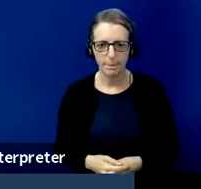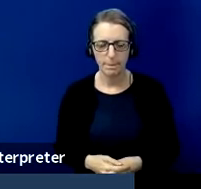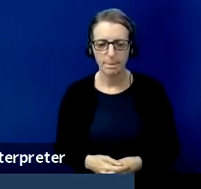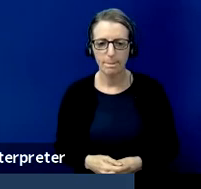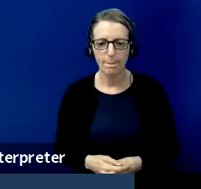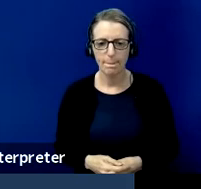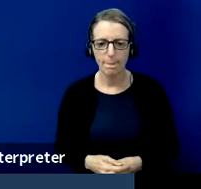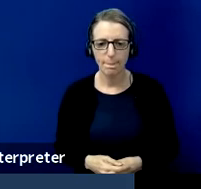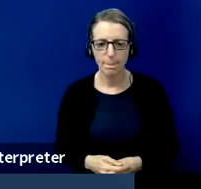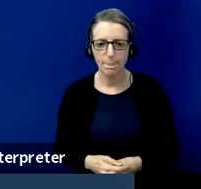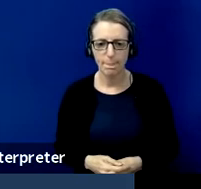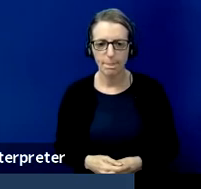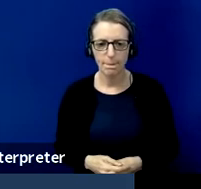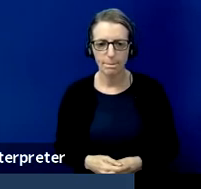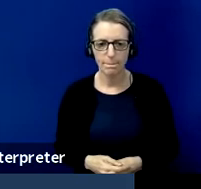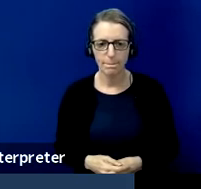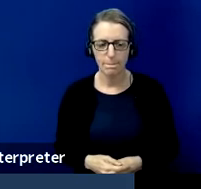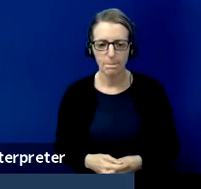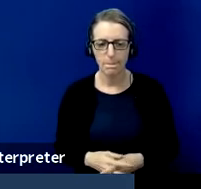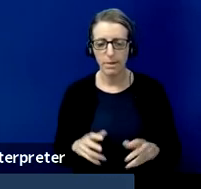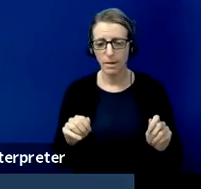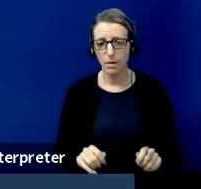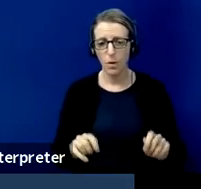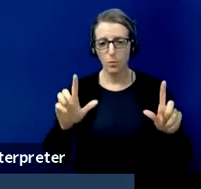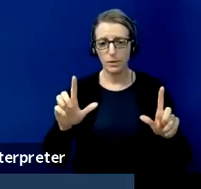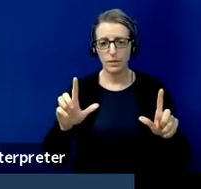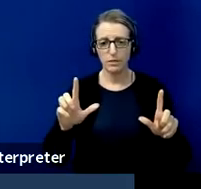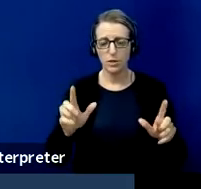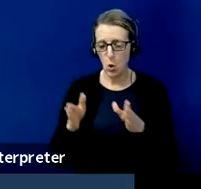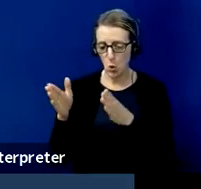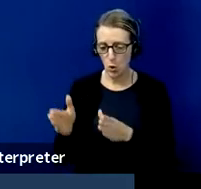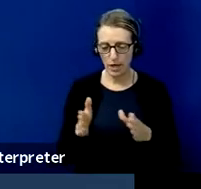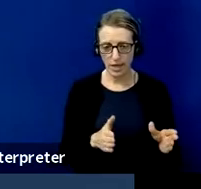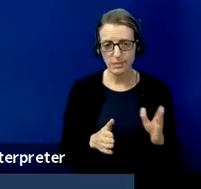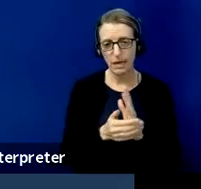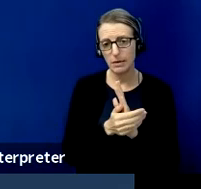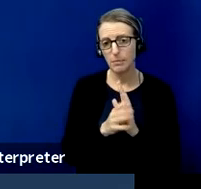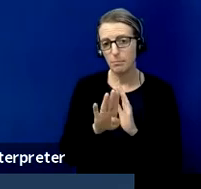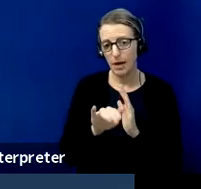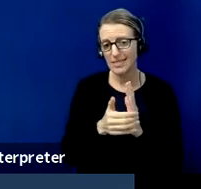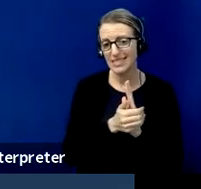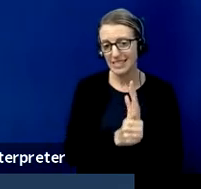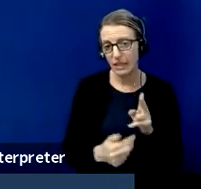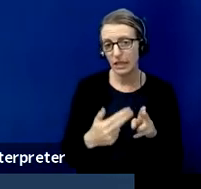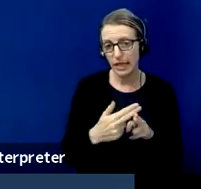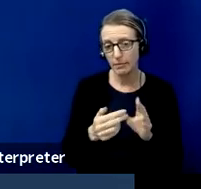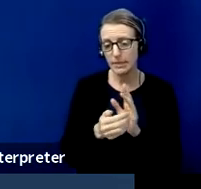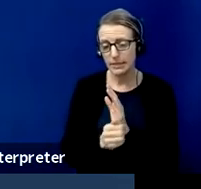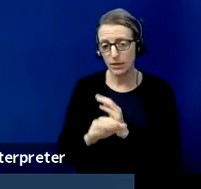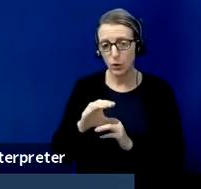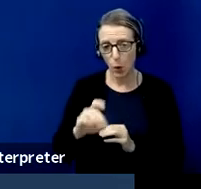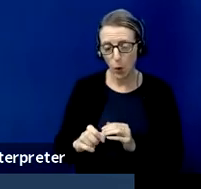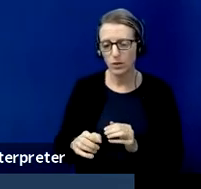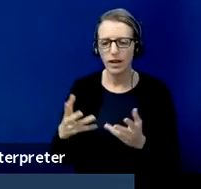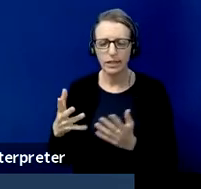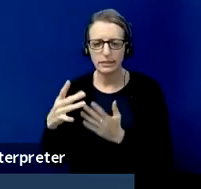So it opened it up, it organized by the skill name, the skill code, and what the sample